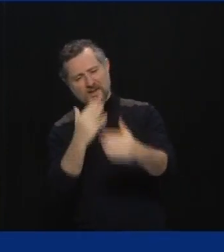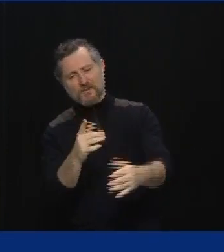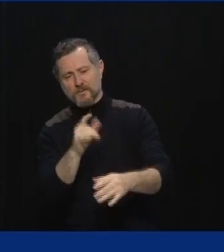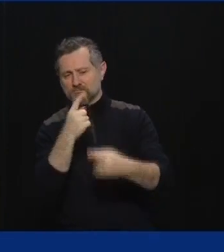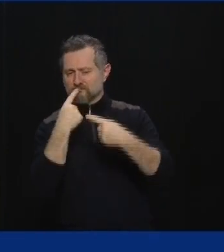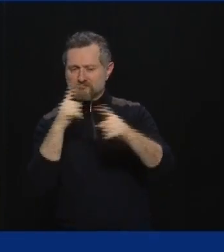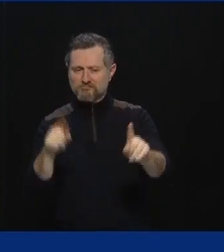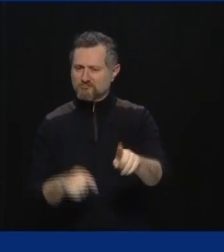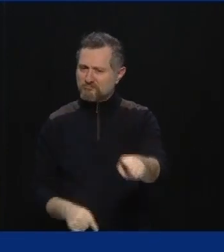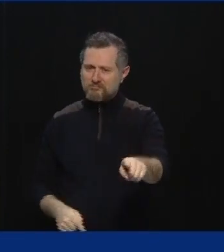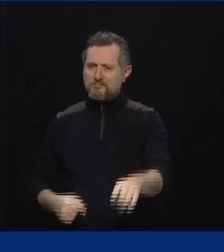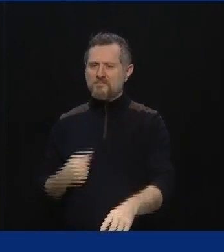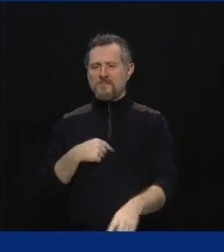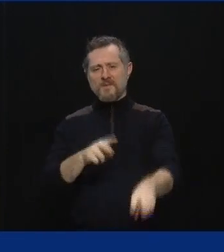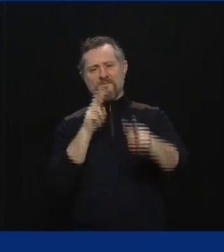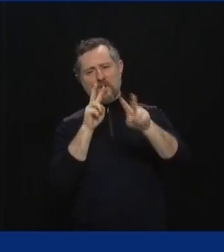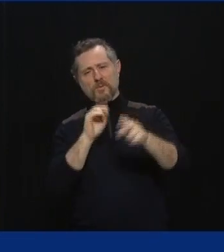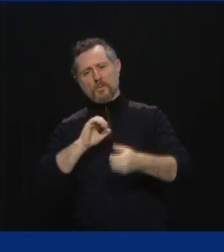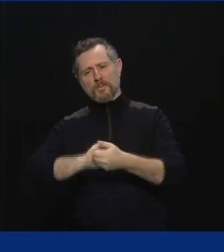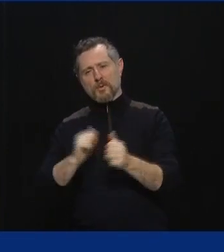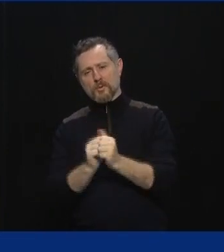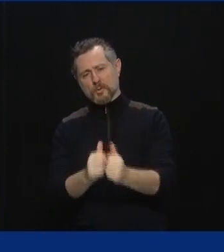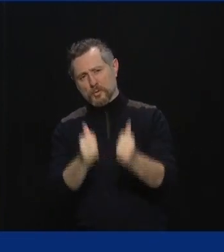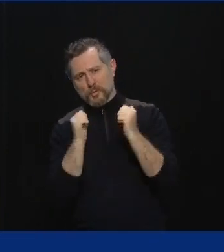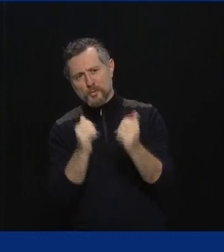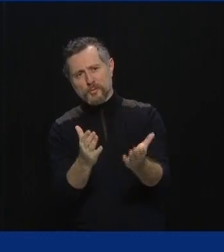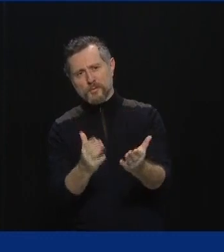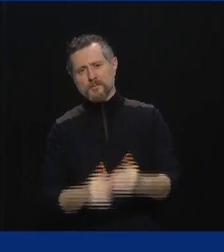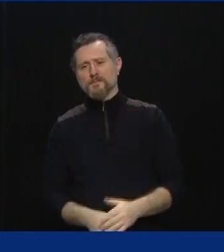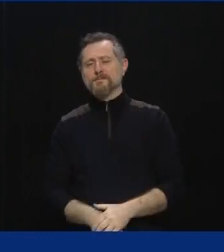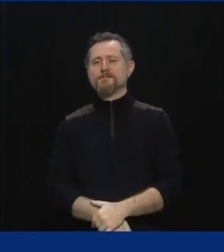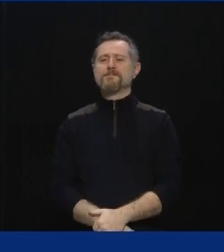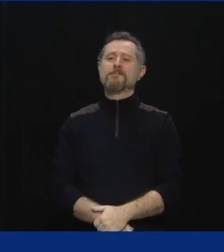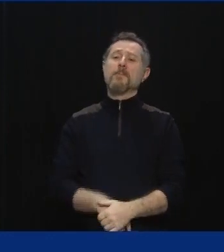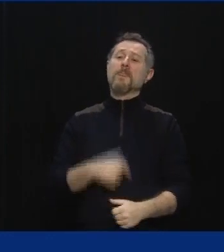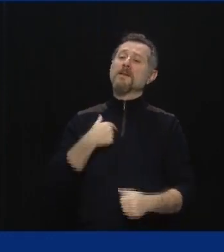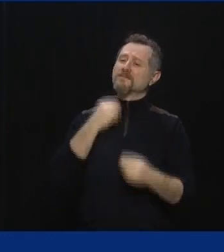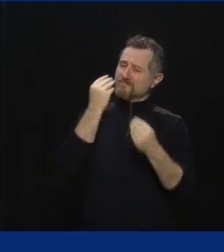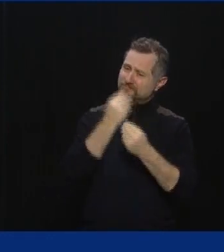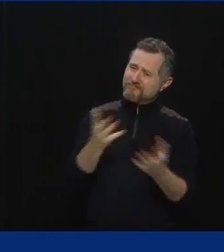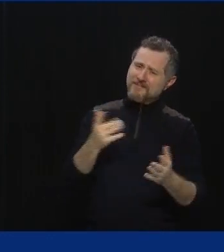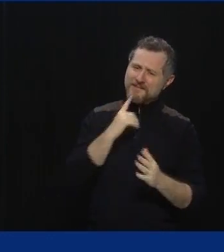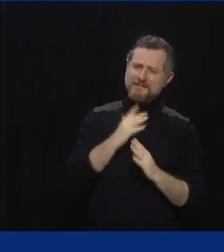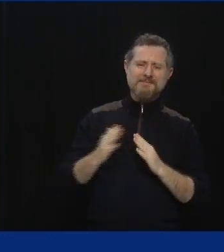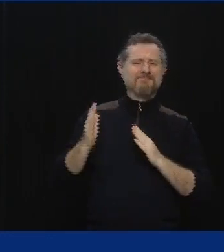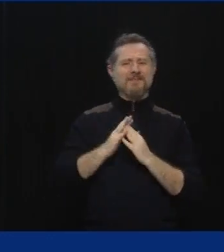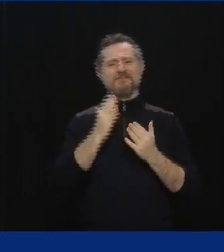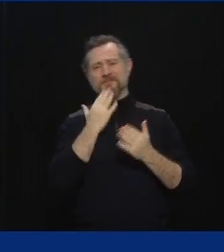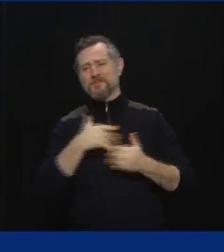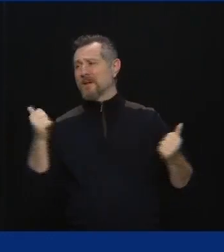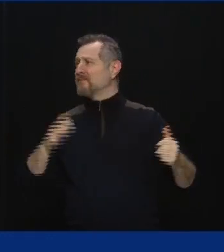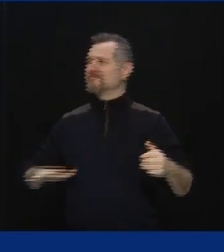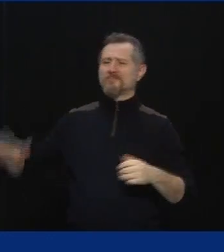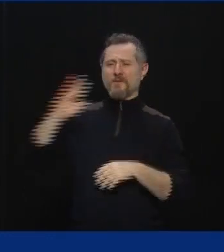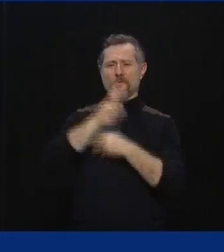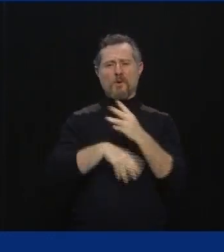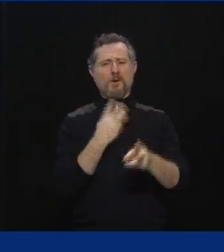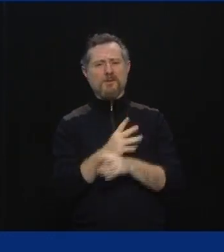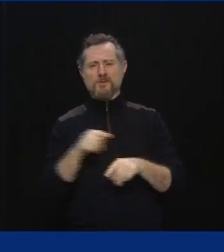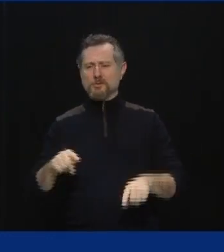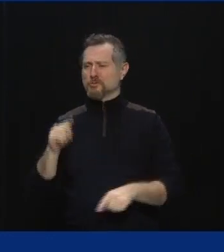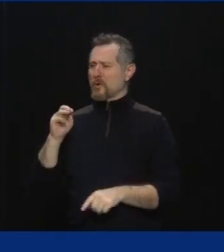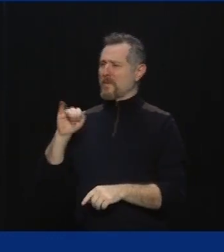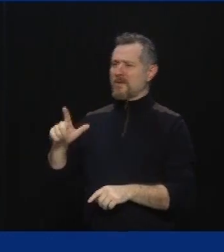to partnering with you and delivering a world-class terminal representing all that